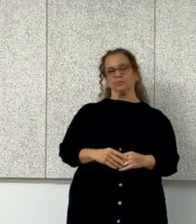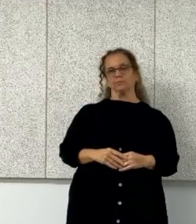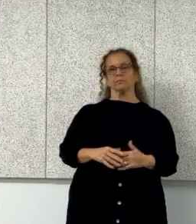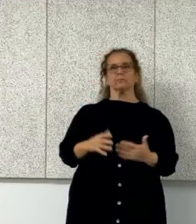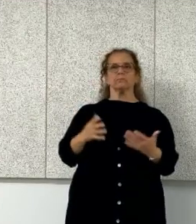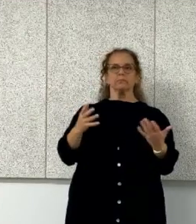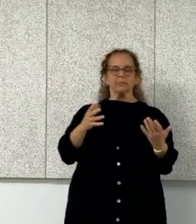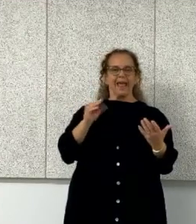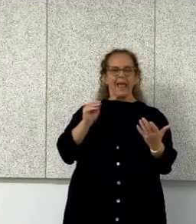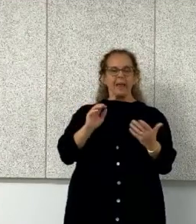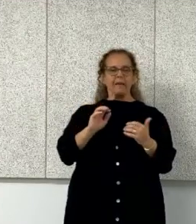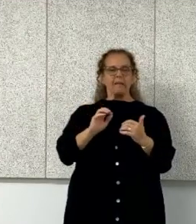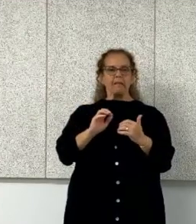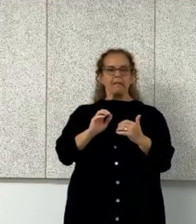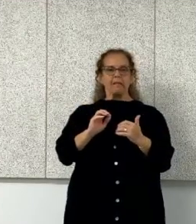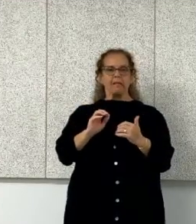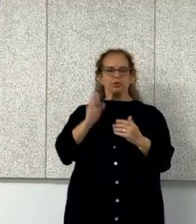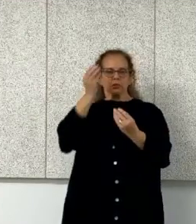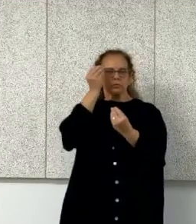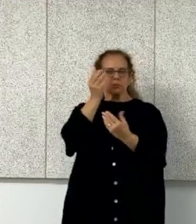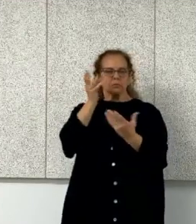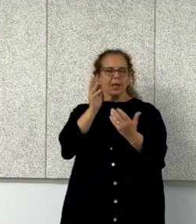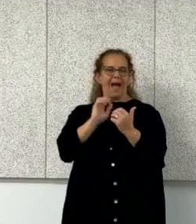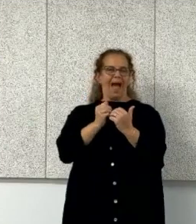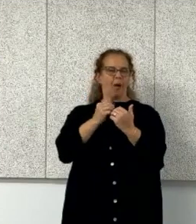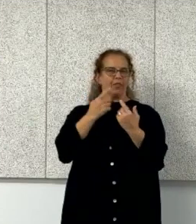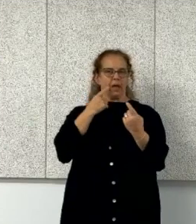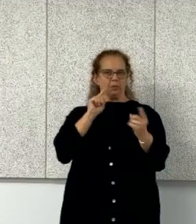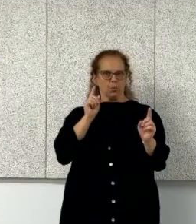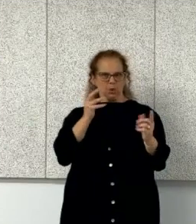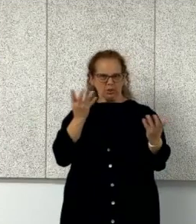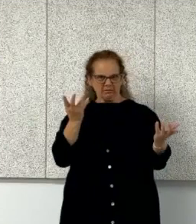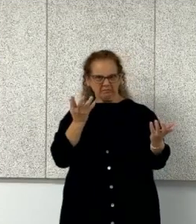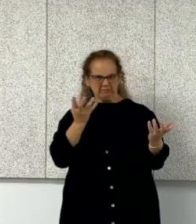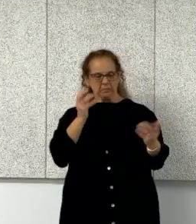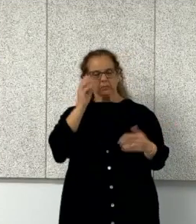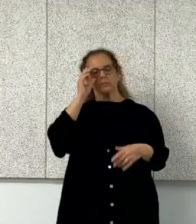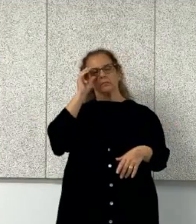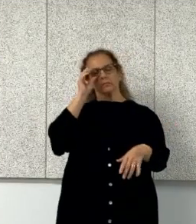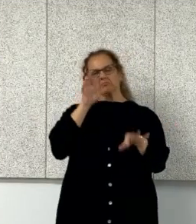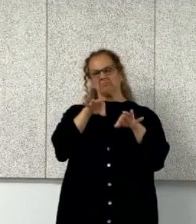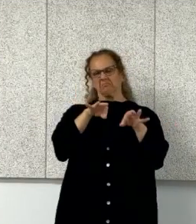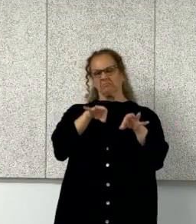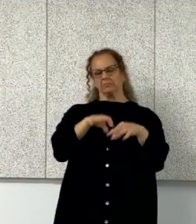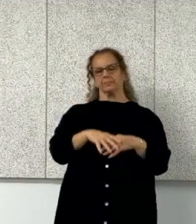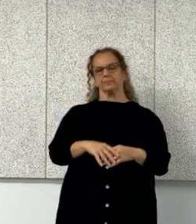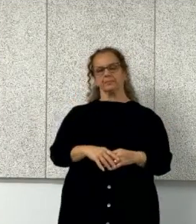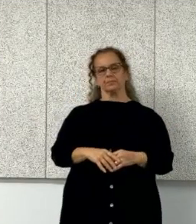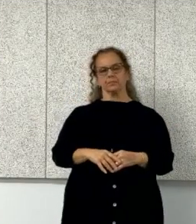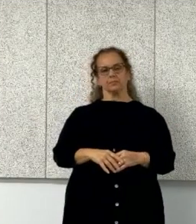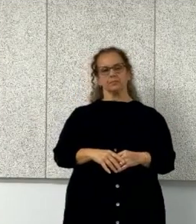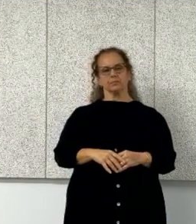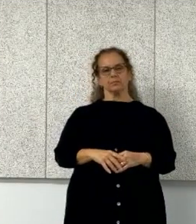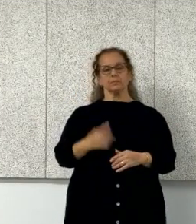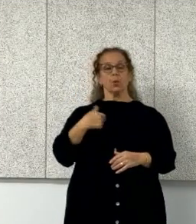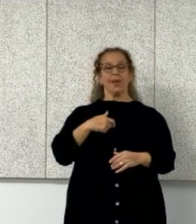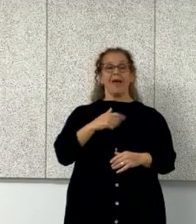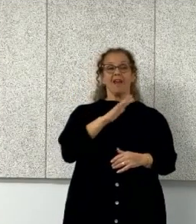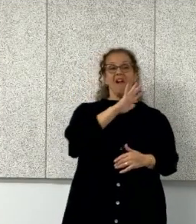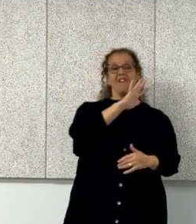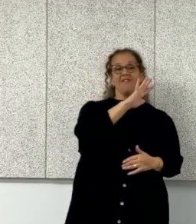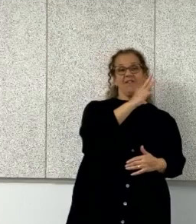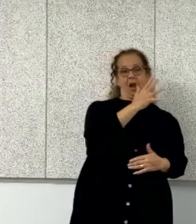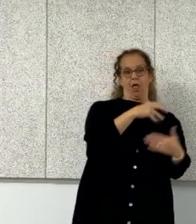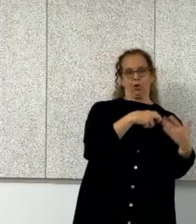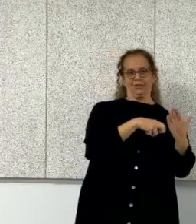logistically how that, or to give you a sense of how that like worked out, we had a $5 ticket, so you